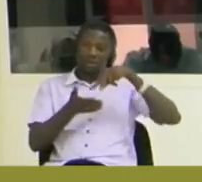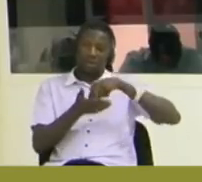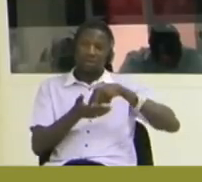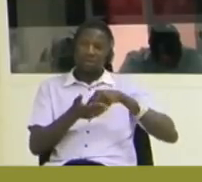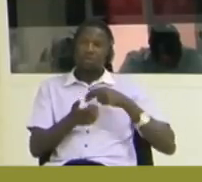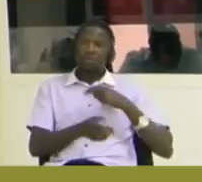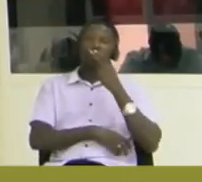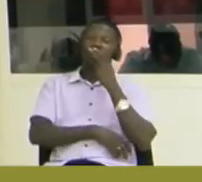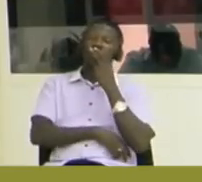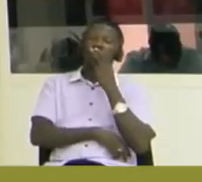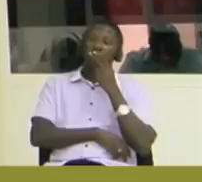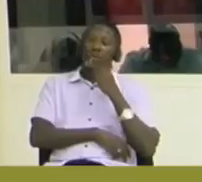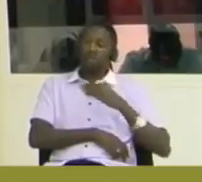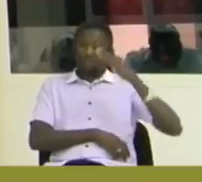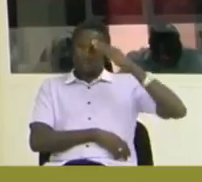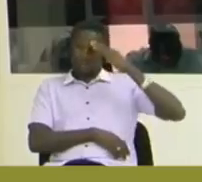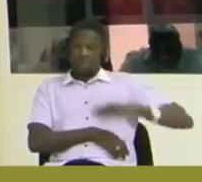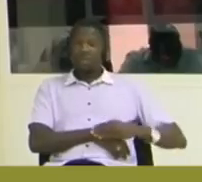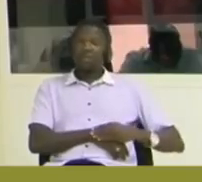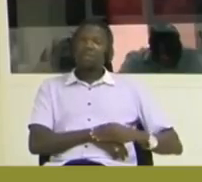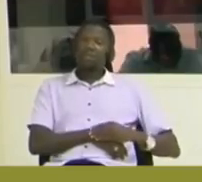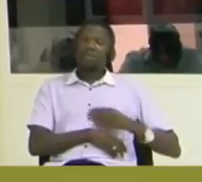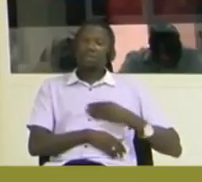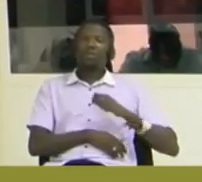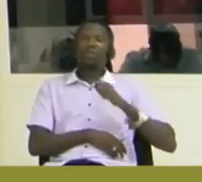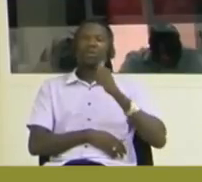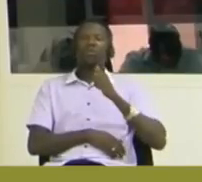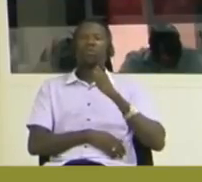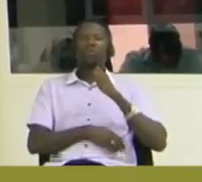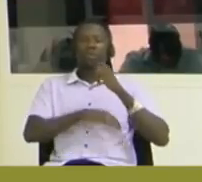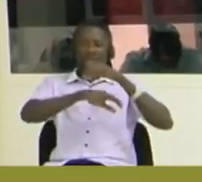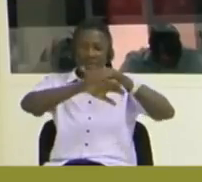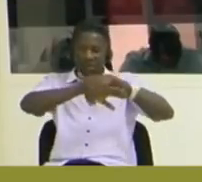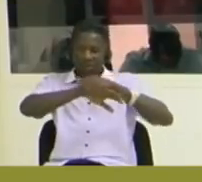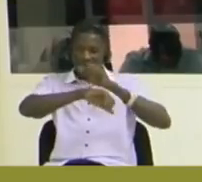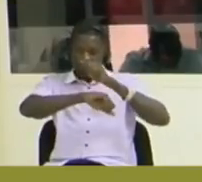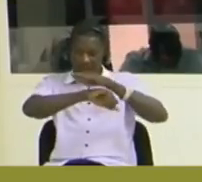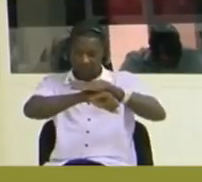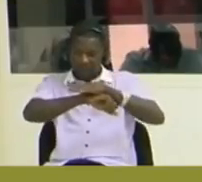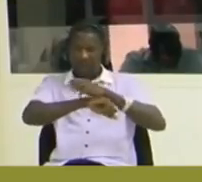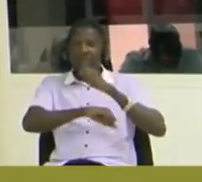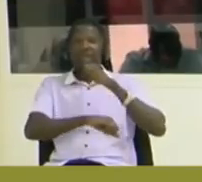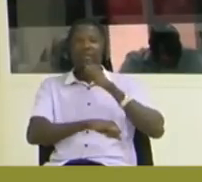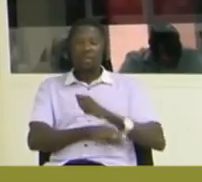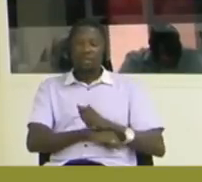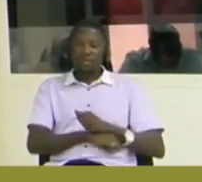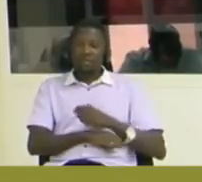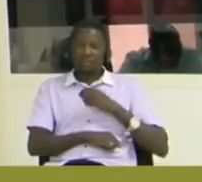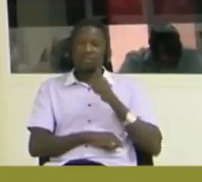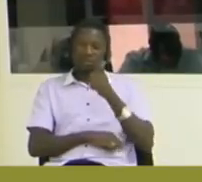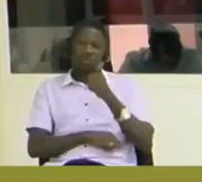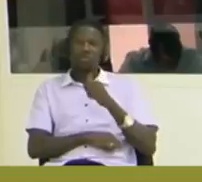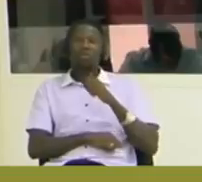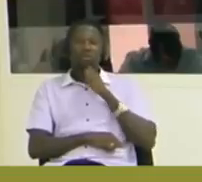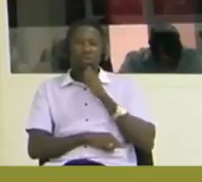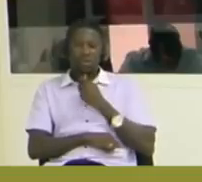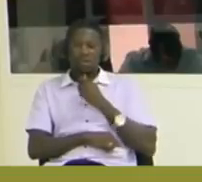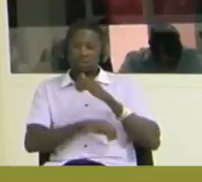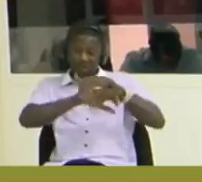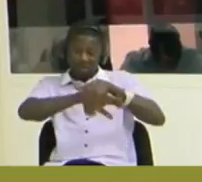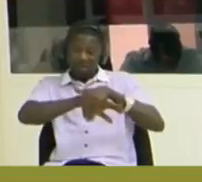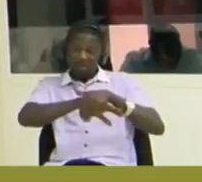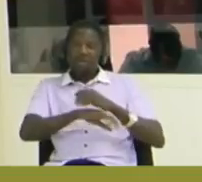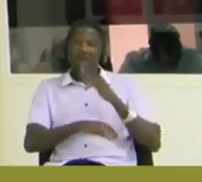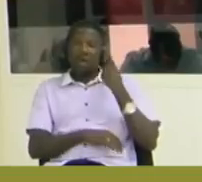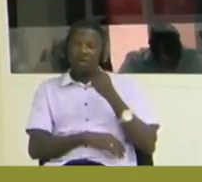complimented him. I said, good evening, sir. He said, yes, good. Good evening. How are you? And he responded, fine,